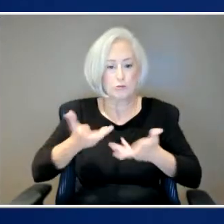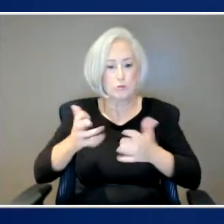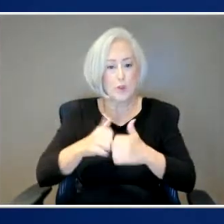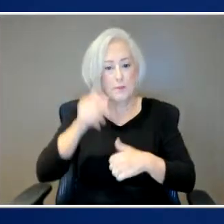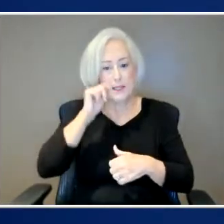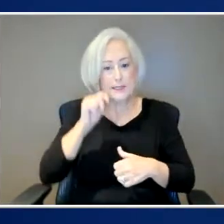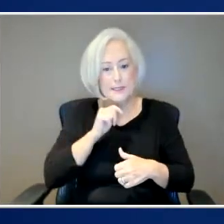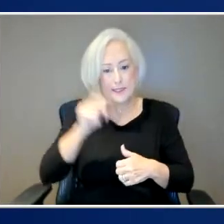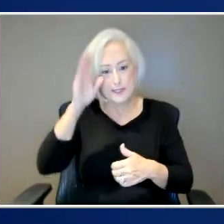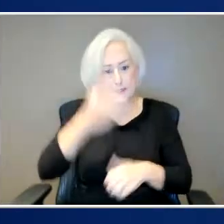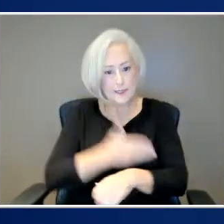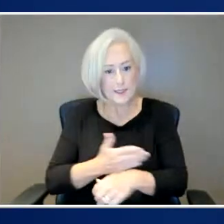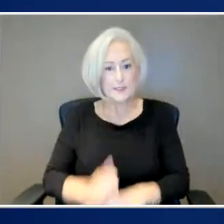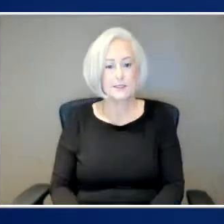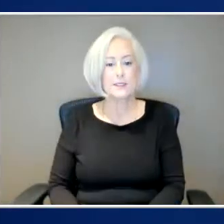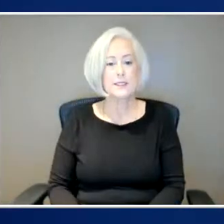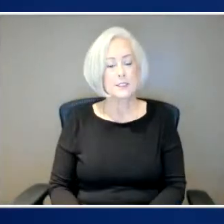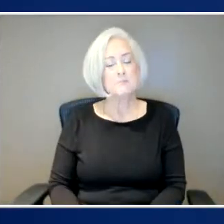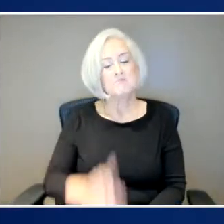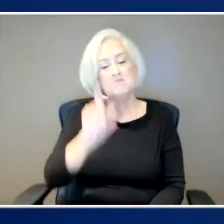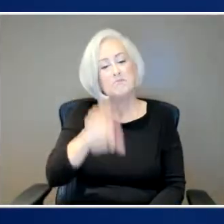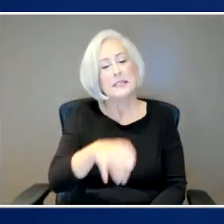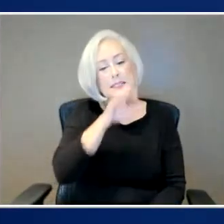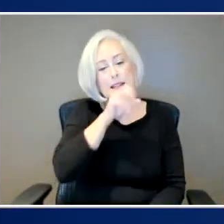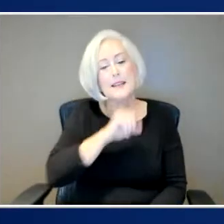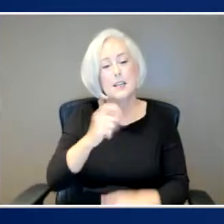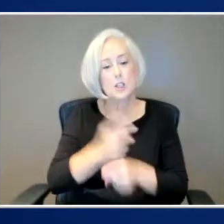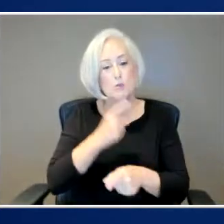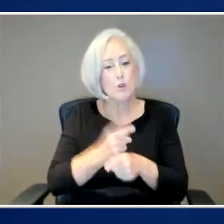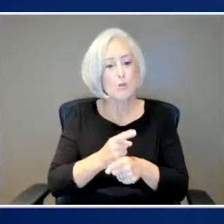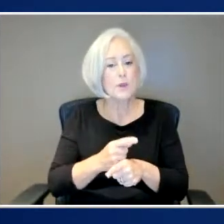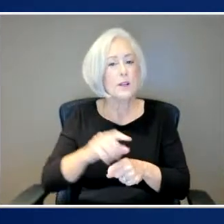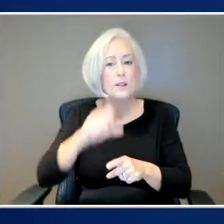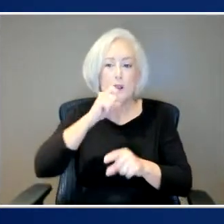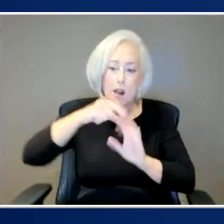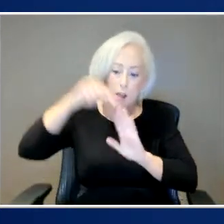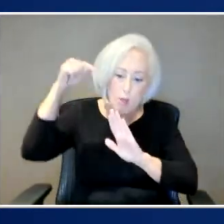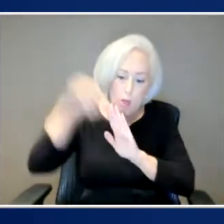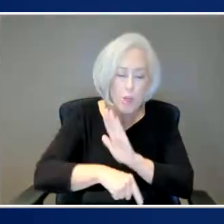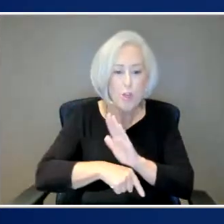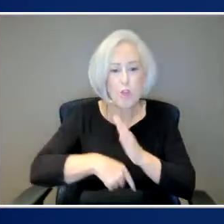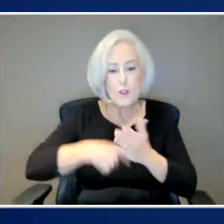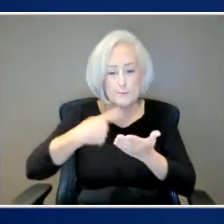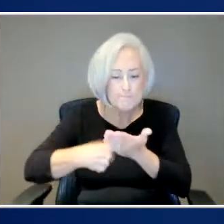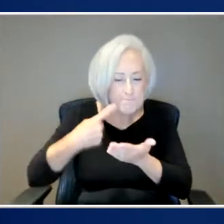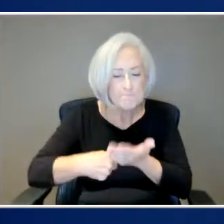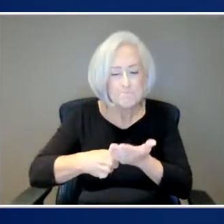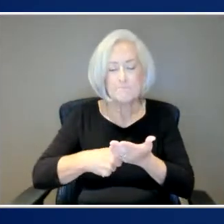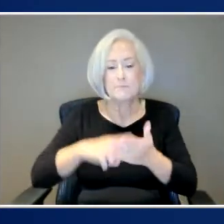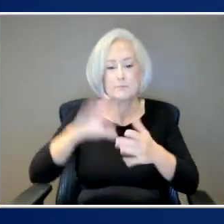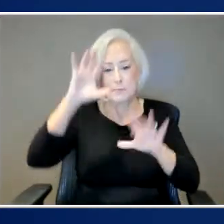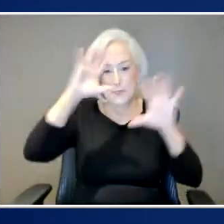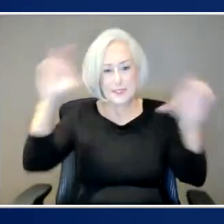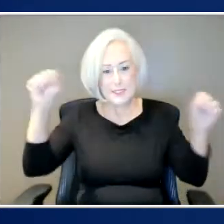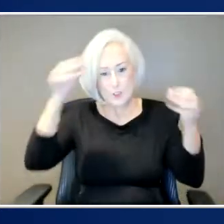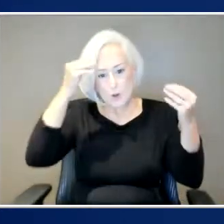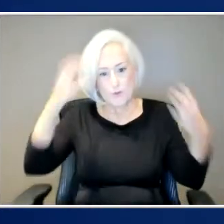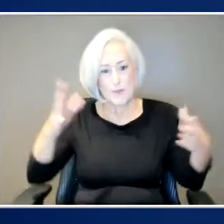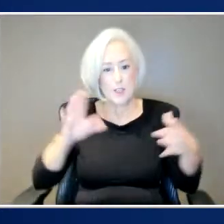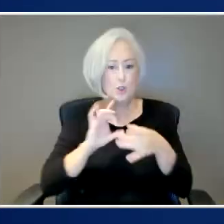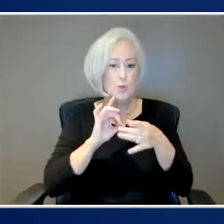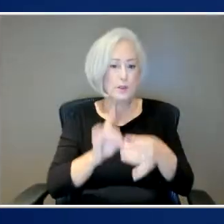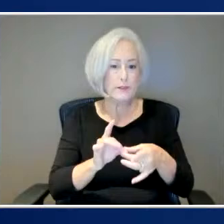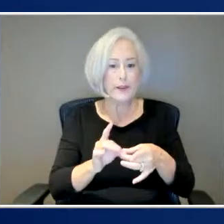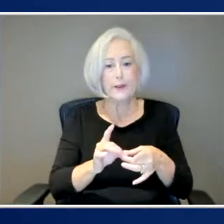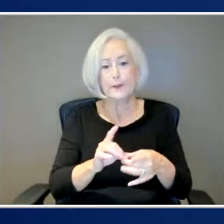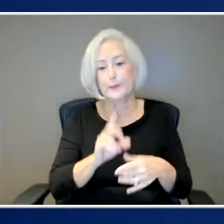age appropriate. Like, you're not going to get into deep political issues with a toddler or elementary school kid.